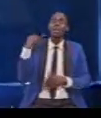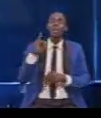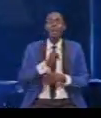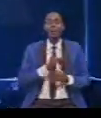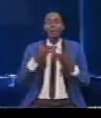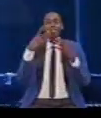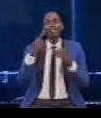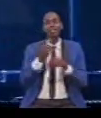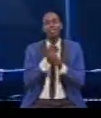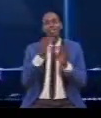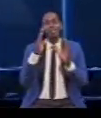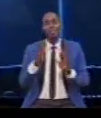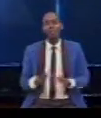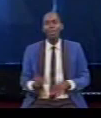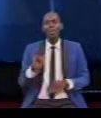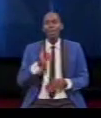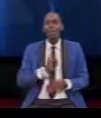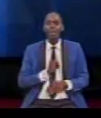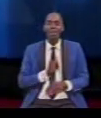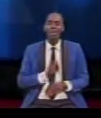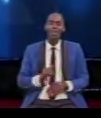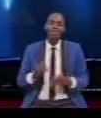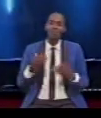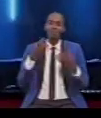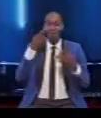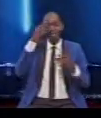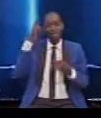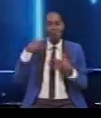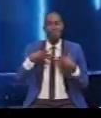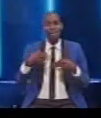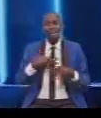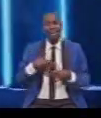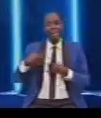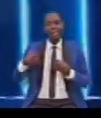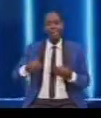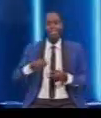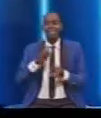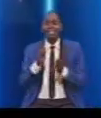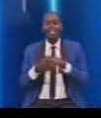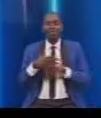Master, I thank the Savior, because he healed my heart.